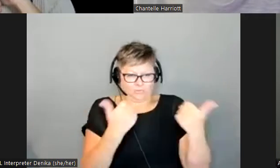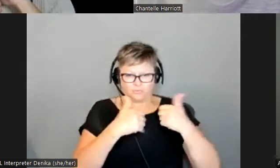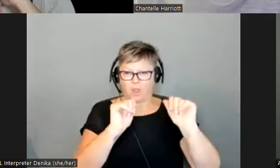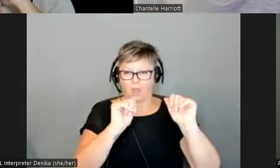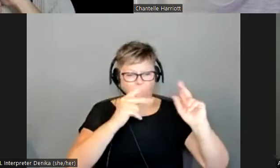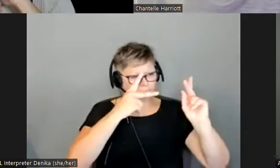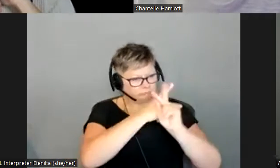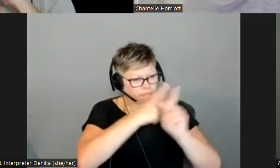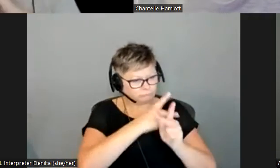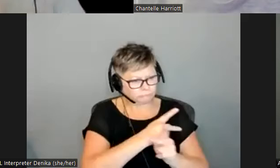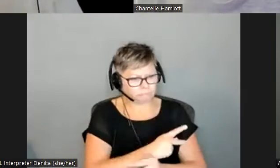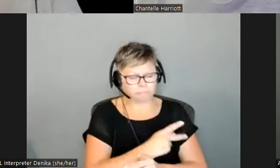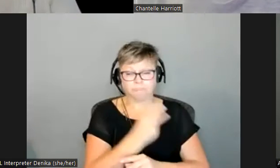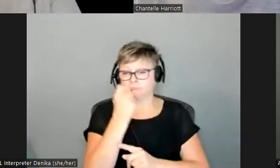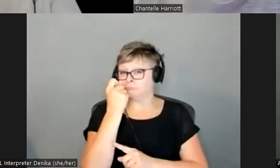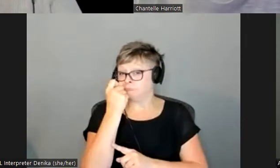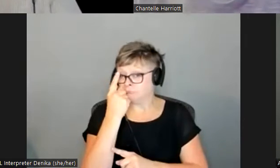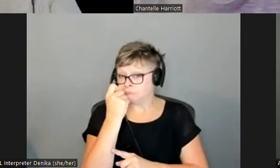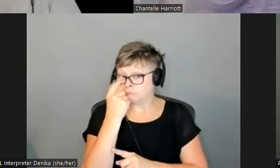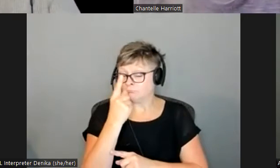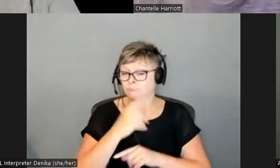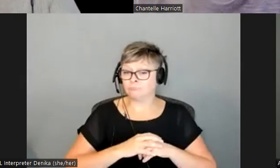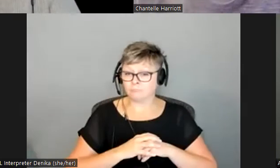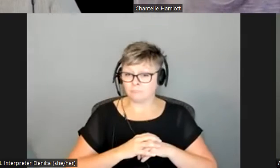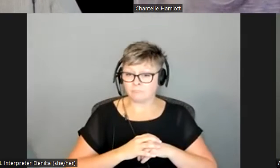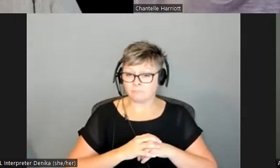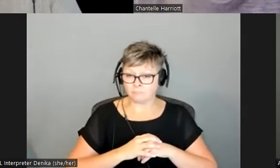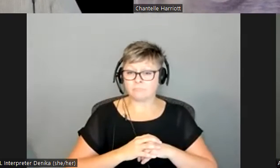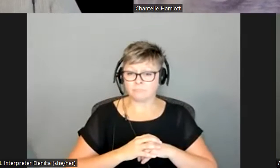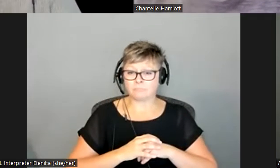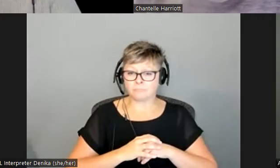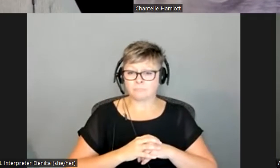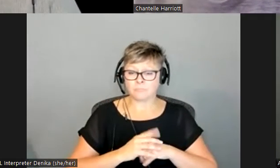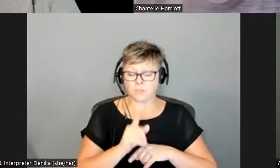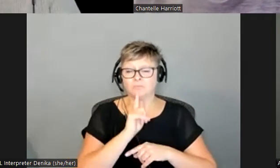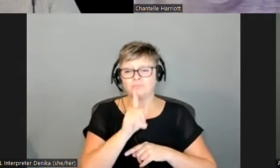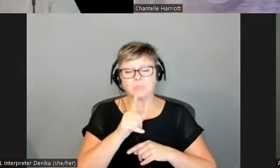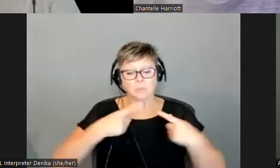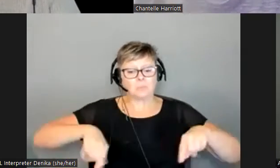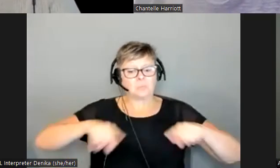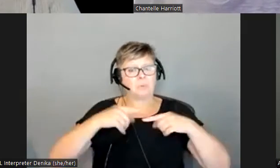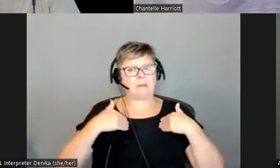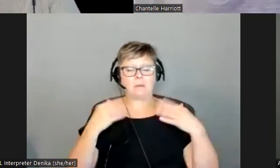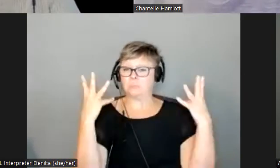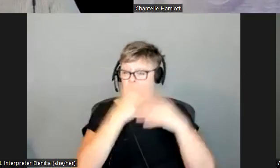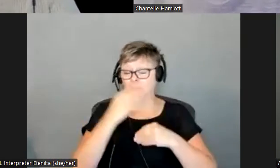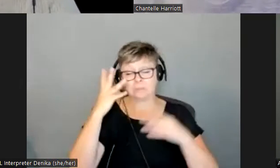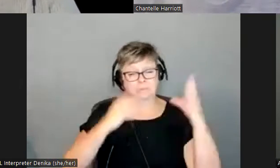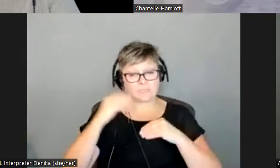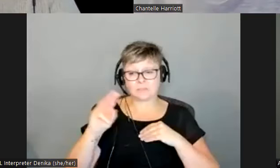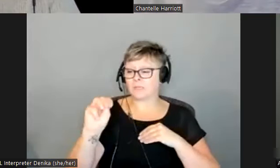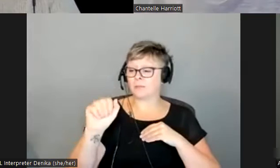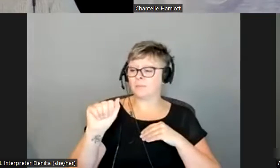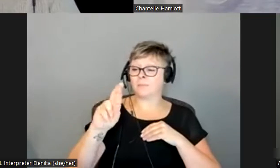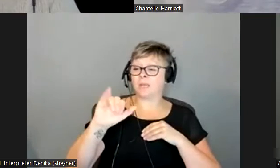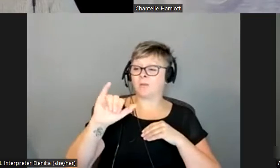But what we had a really a beautiful experience, Marilyn and I,